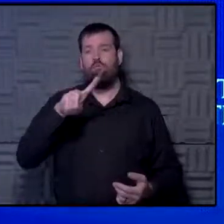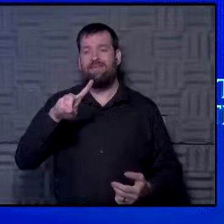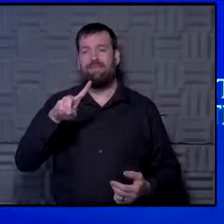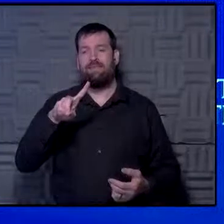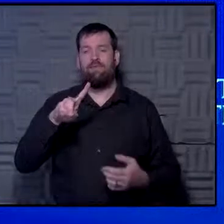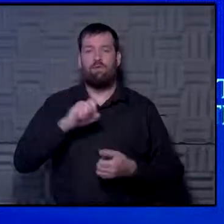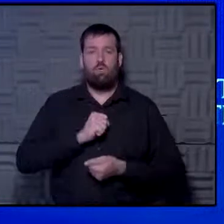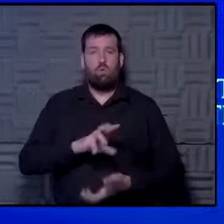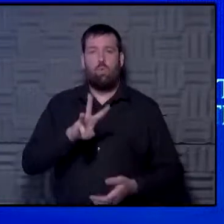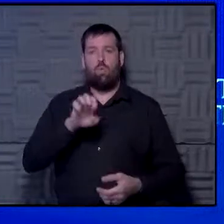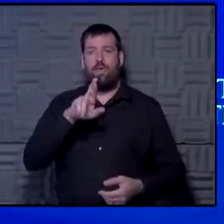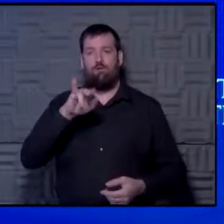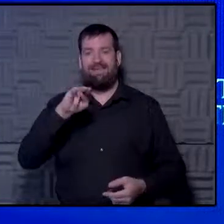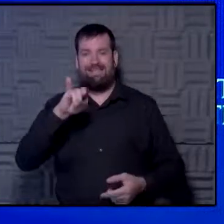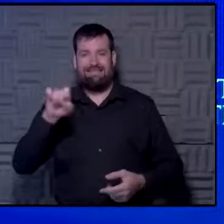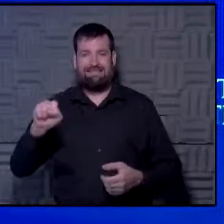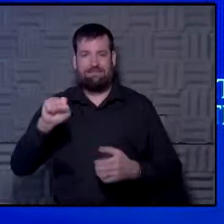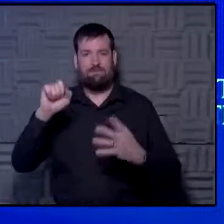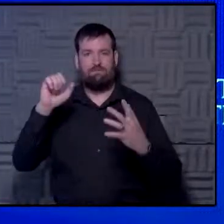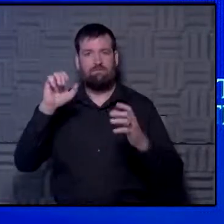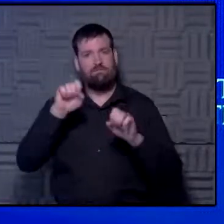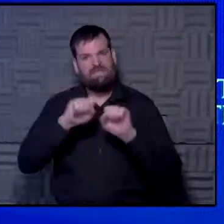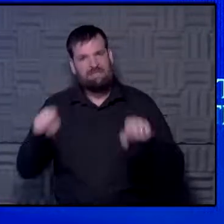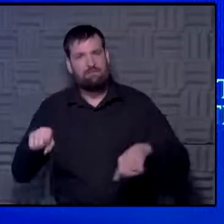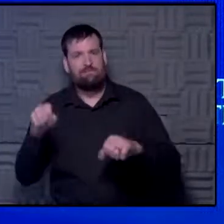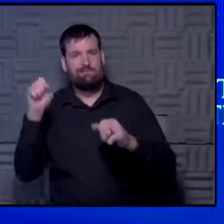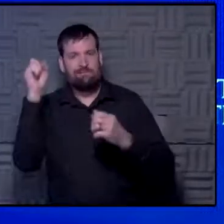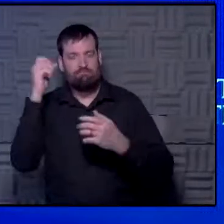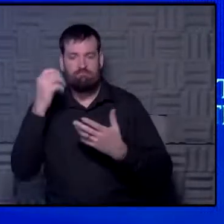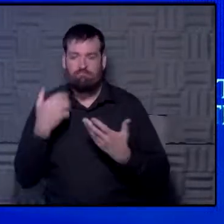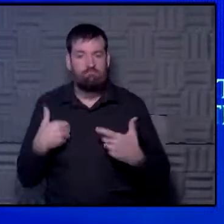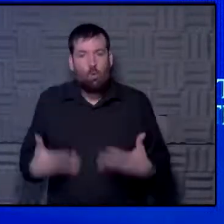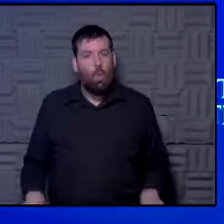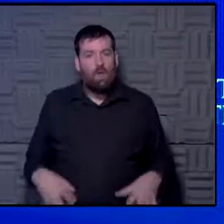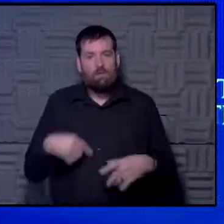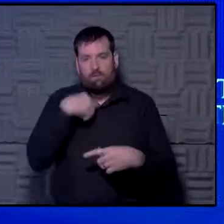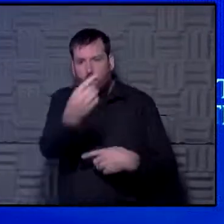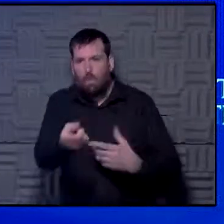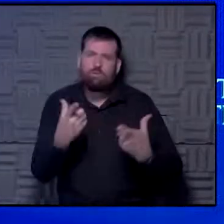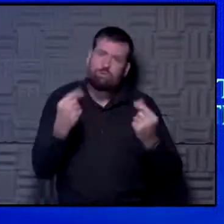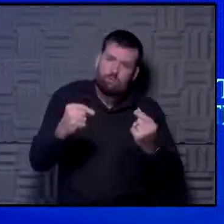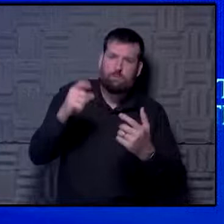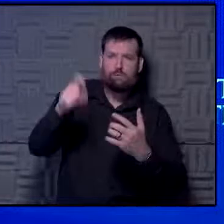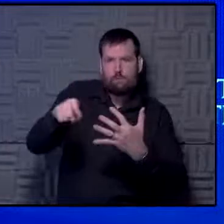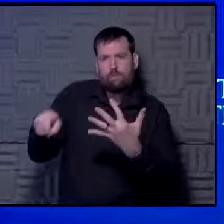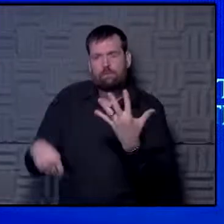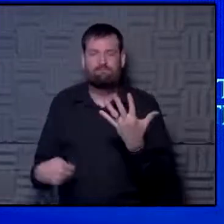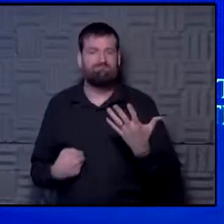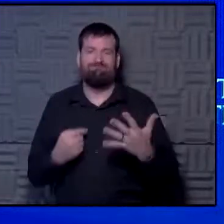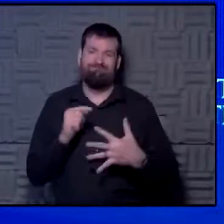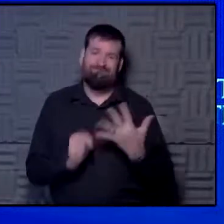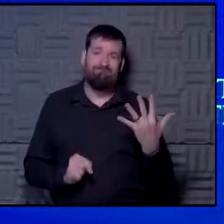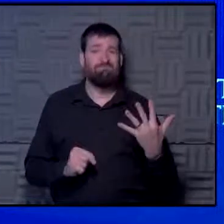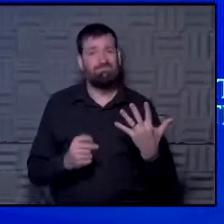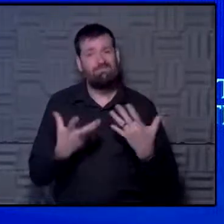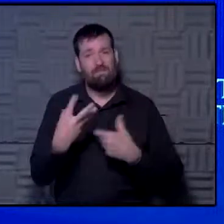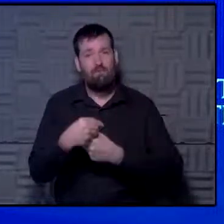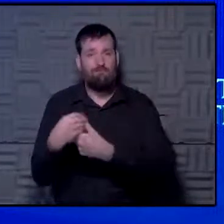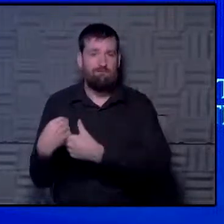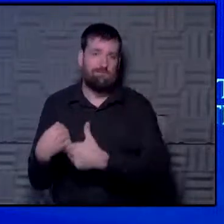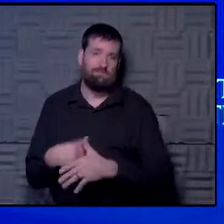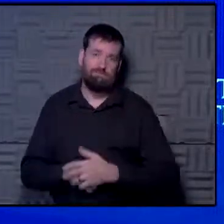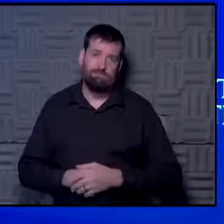they have, or they're just angry and they don't want to be told what to do. All those things are at play